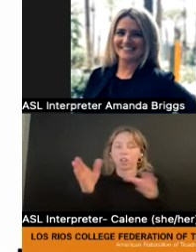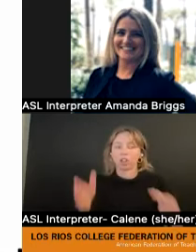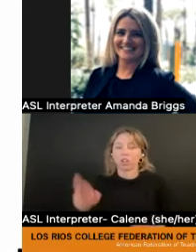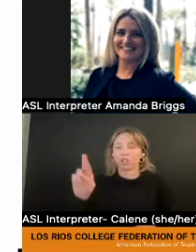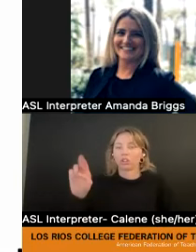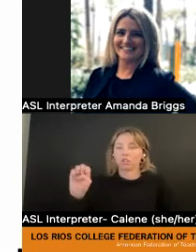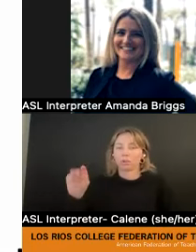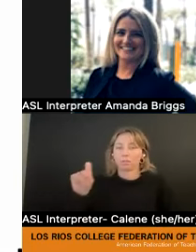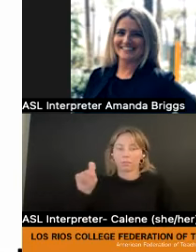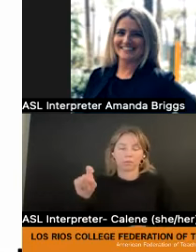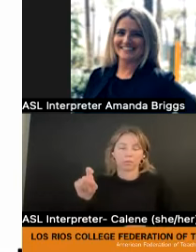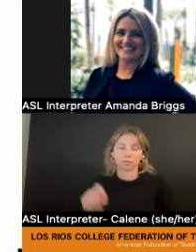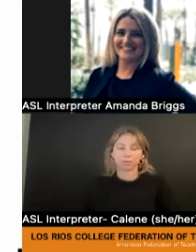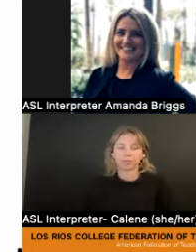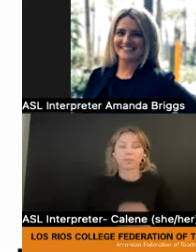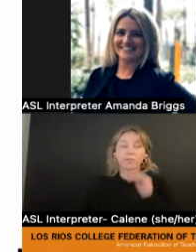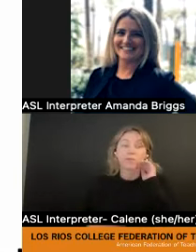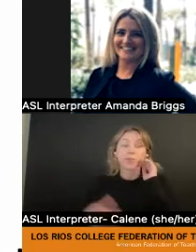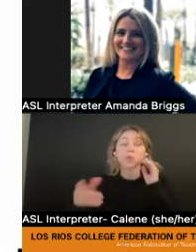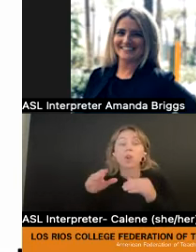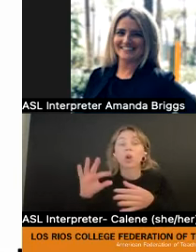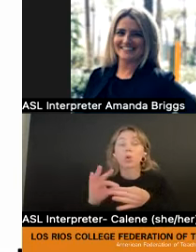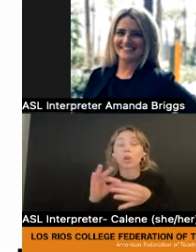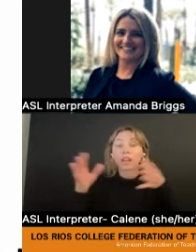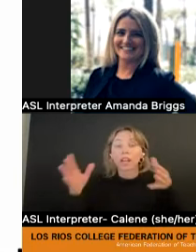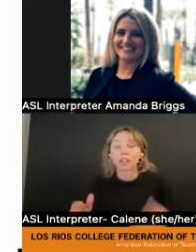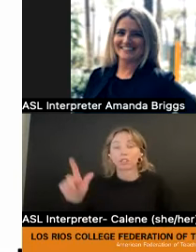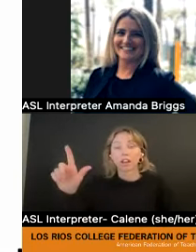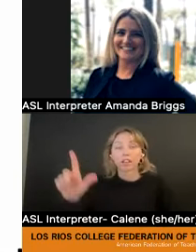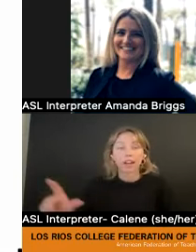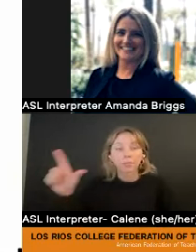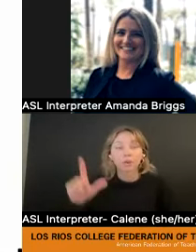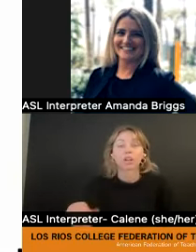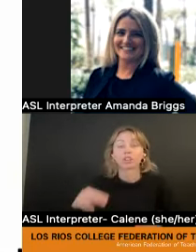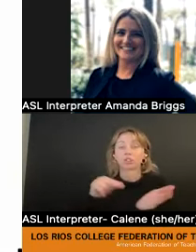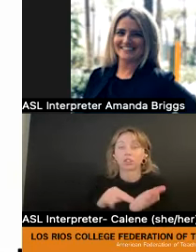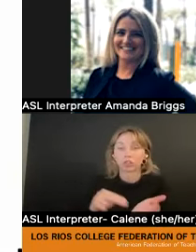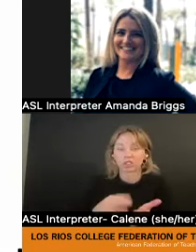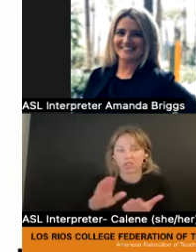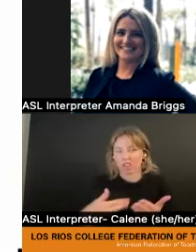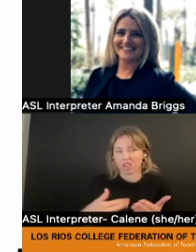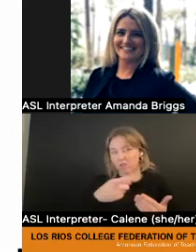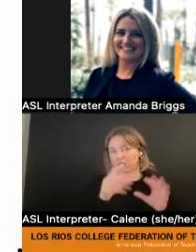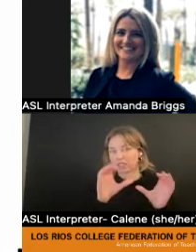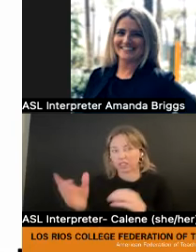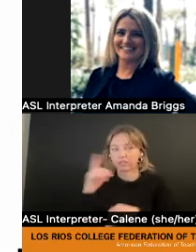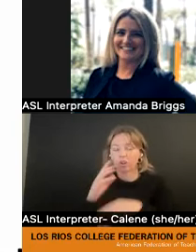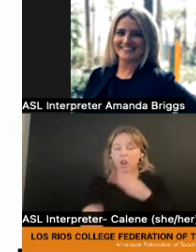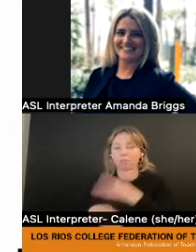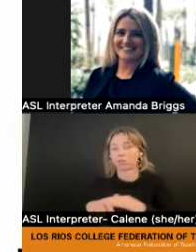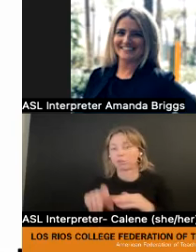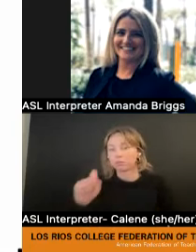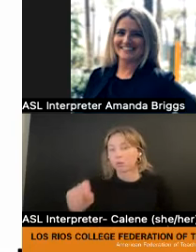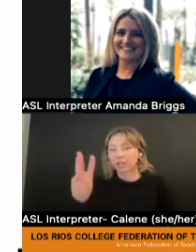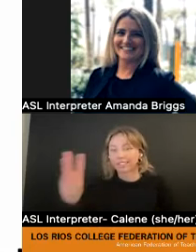for coordinators, librarians, and nurses for all categories are at basically for up to 0.6 FTE of remote